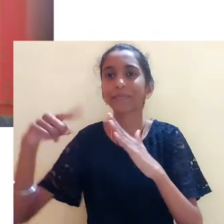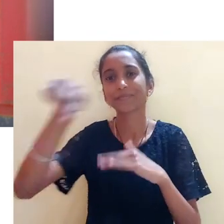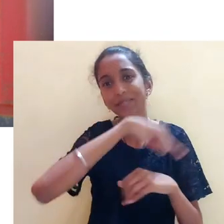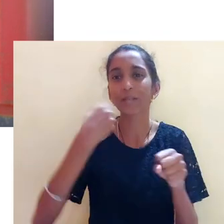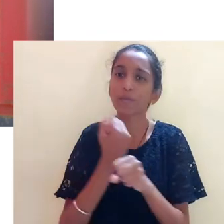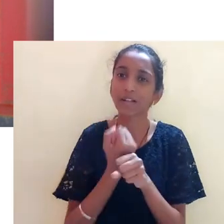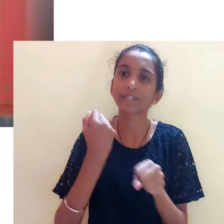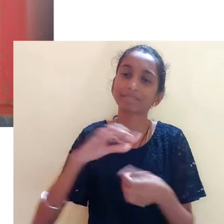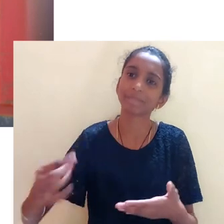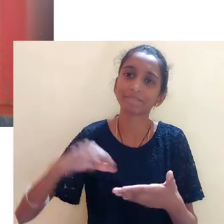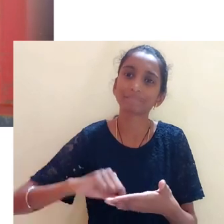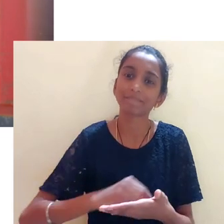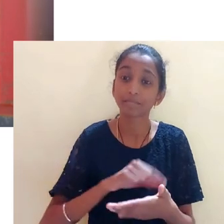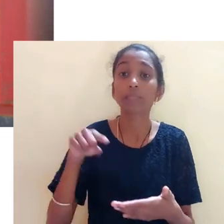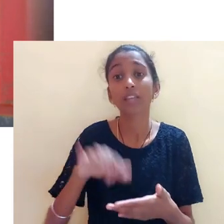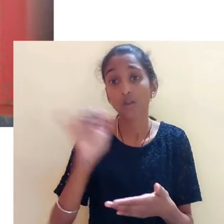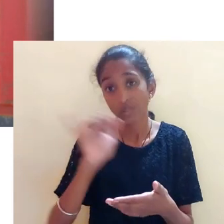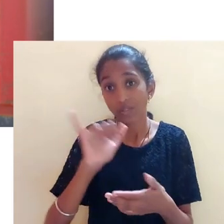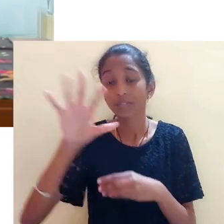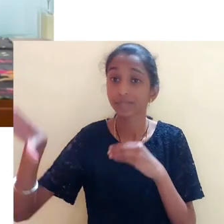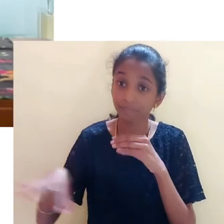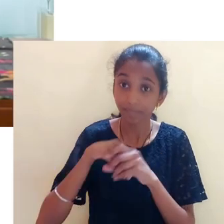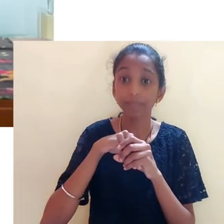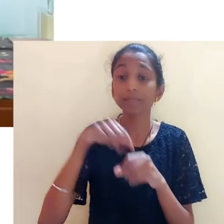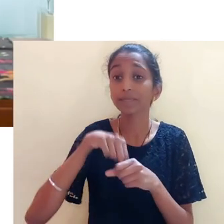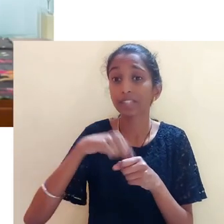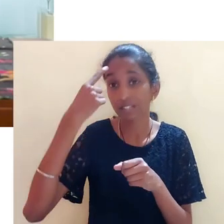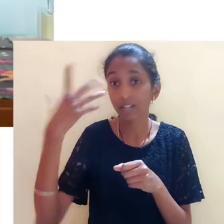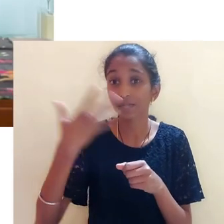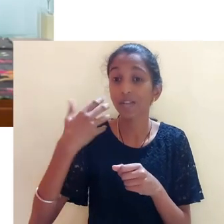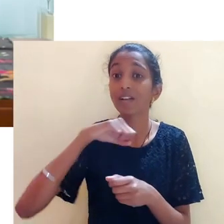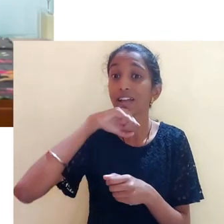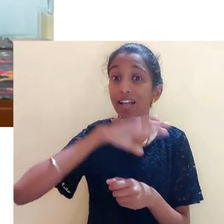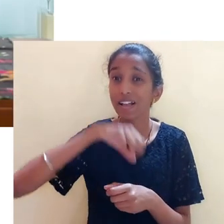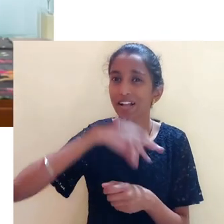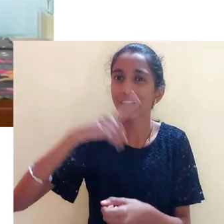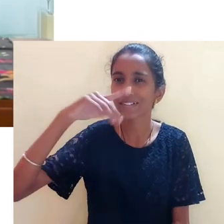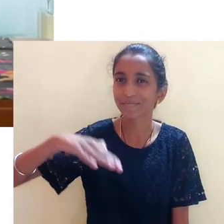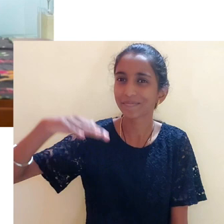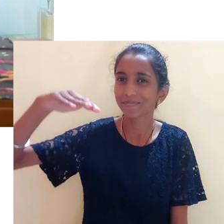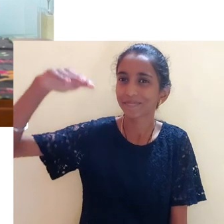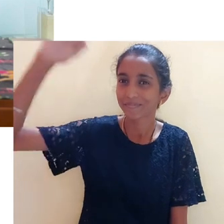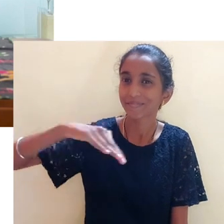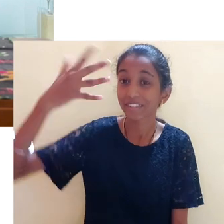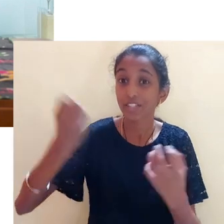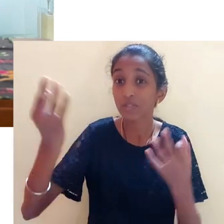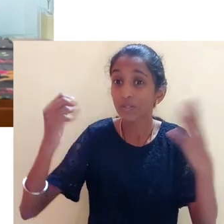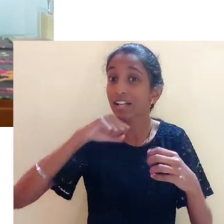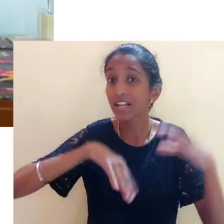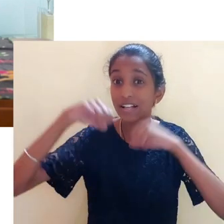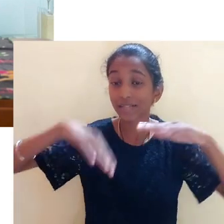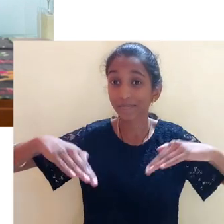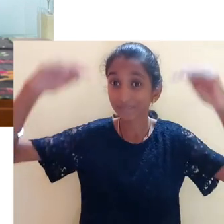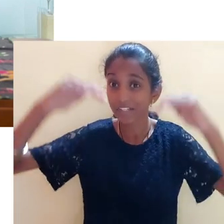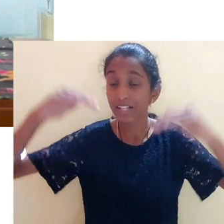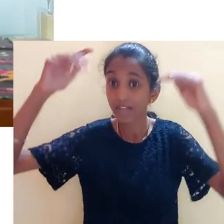were making these. Right. It was also part of generally the growing up, sort of, you know, the